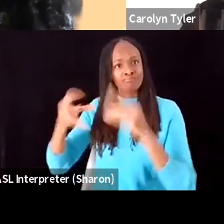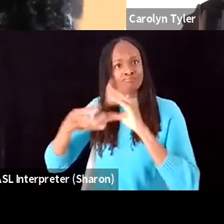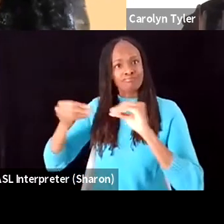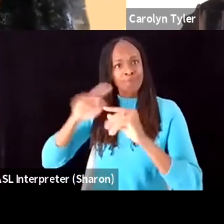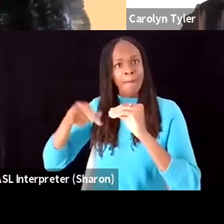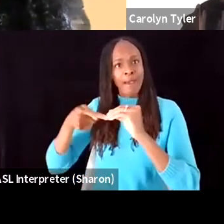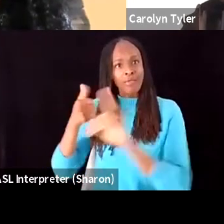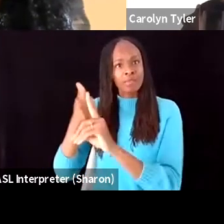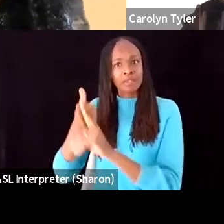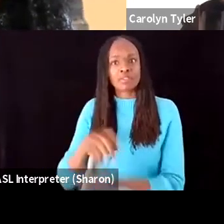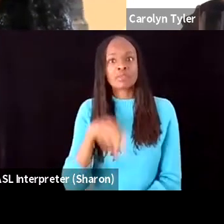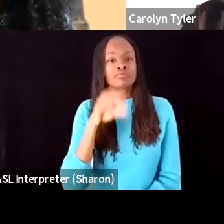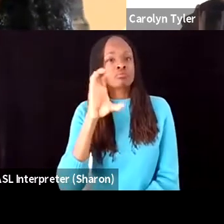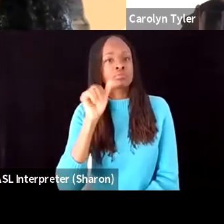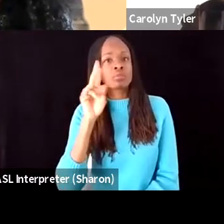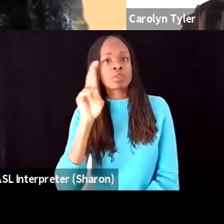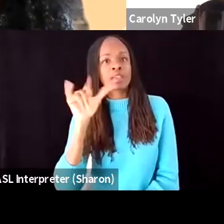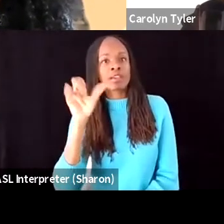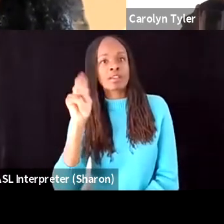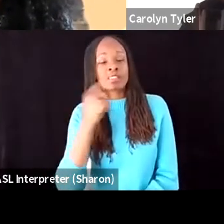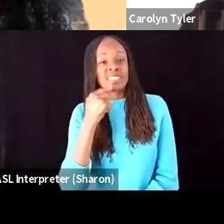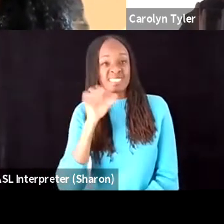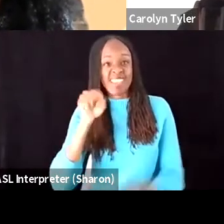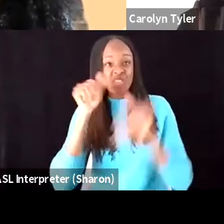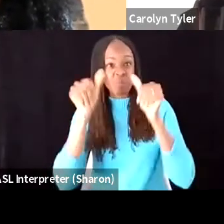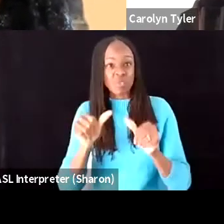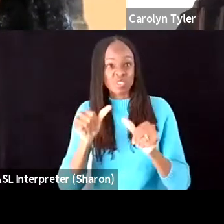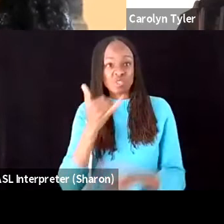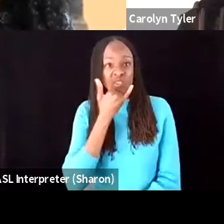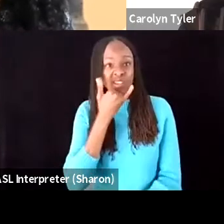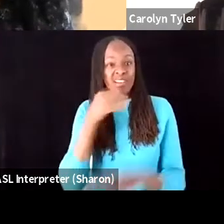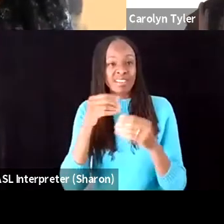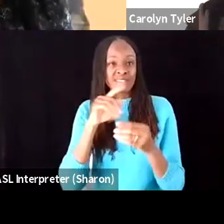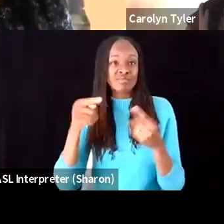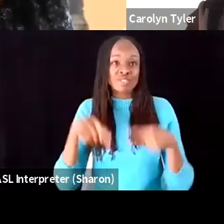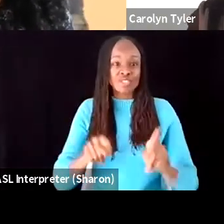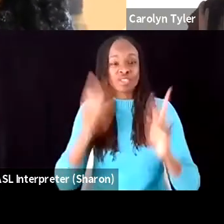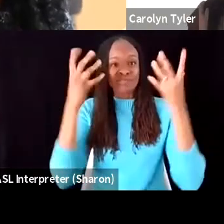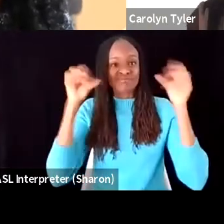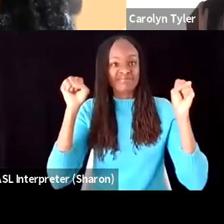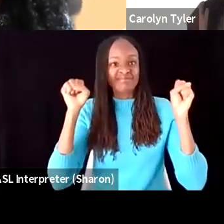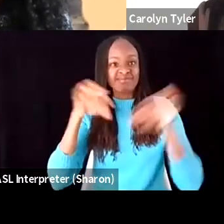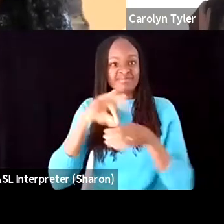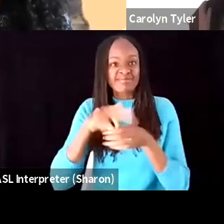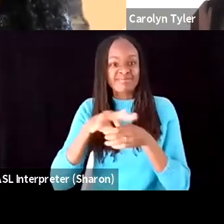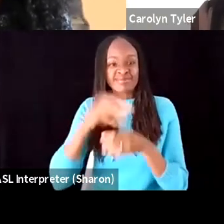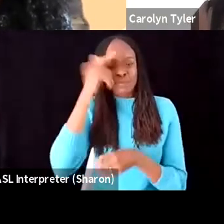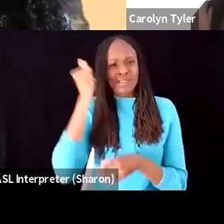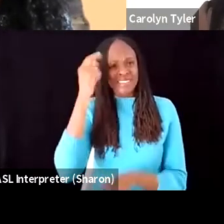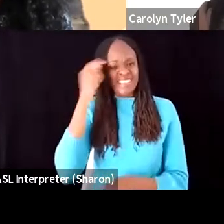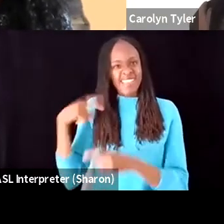it's obvious pollsters got that wrong in the presidential election, thinking that the Latinx community was a monolith instead